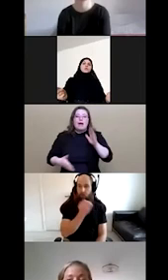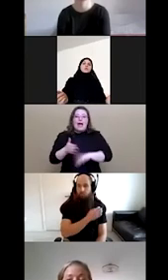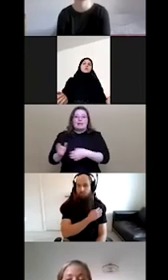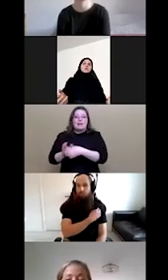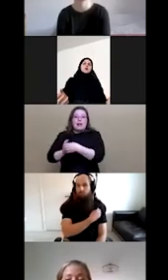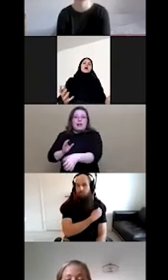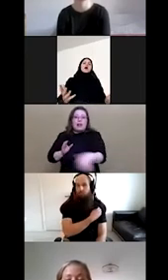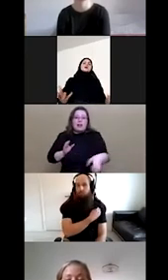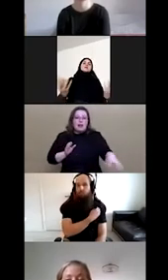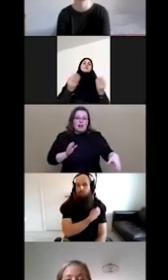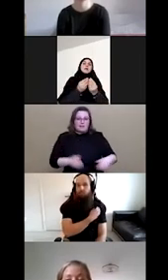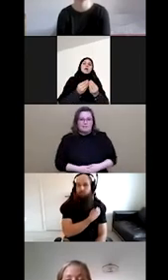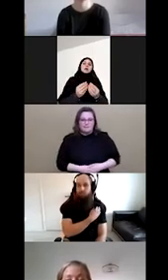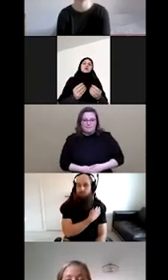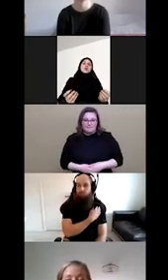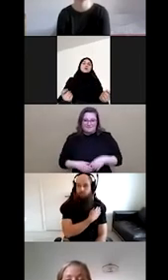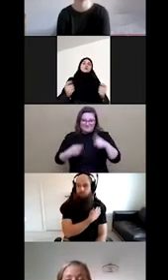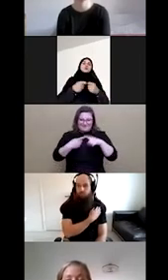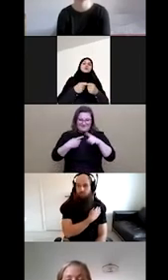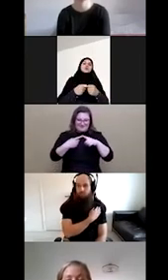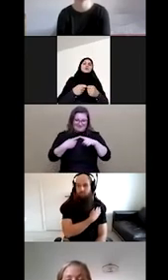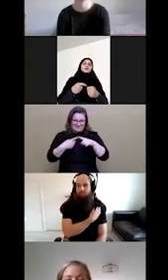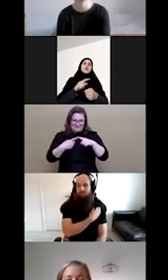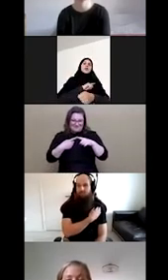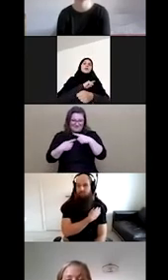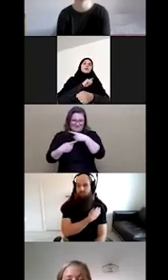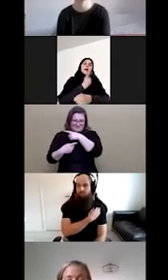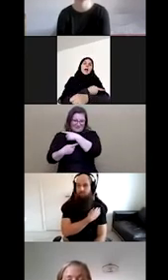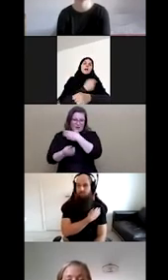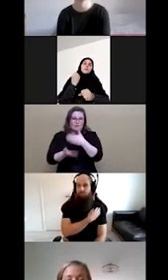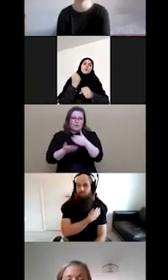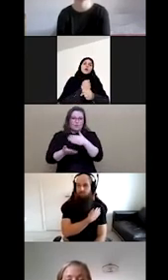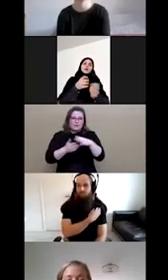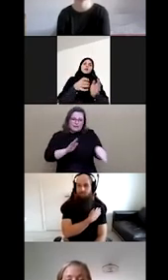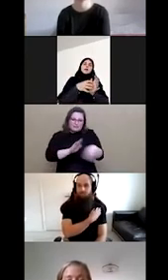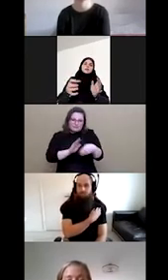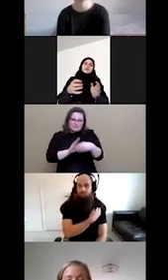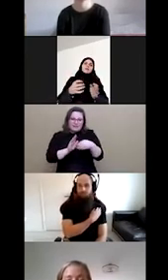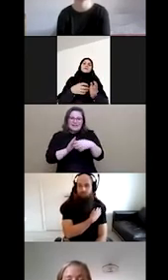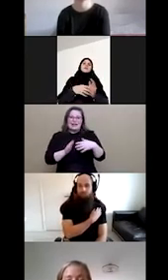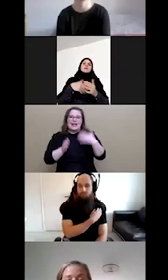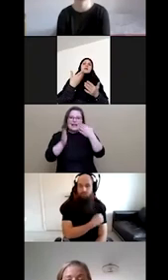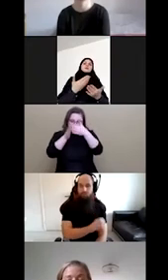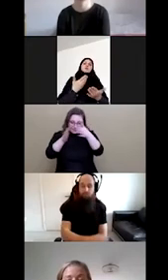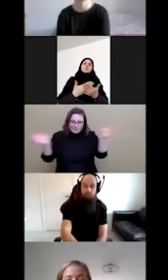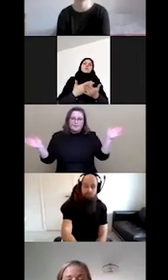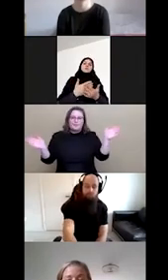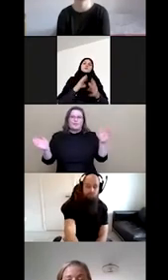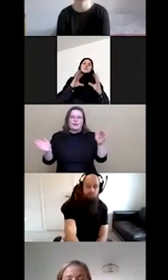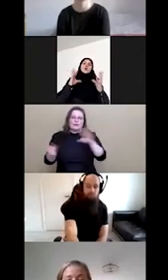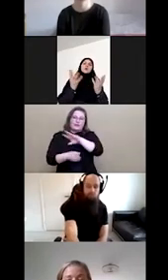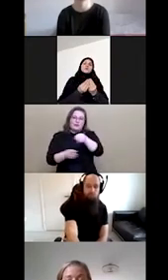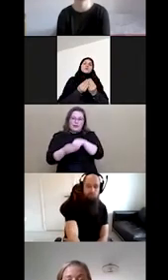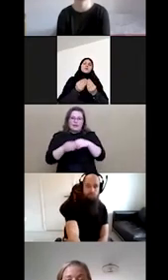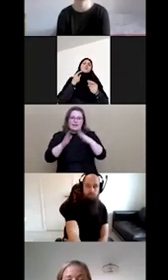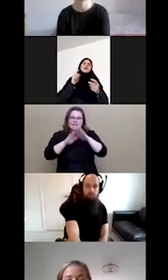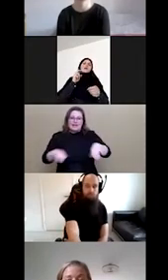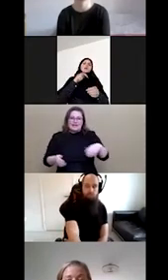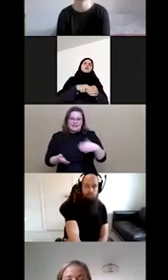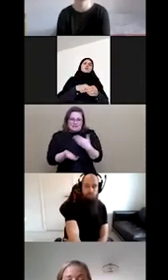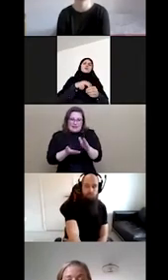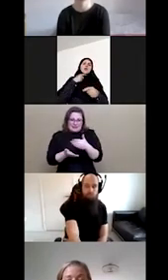Continue contributing to a comprehensive and inclusive peace narrative. In BIH, with strong focus